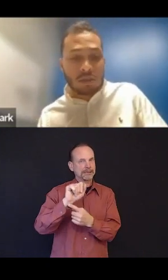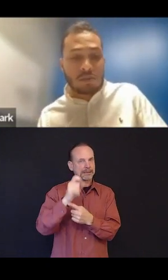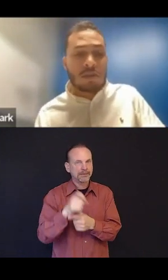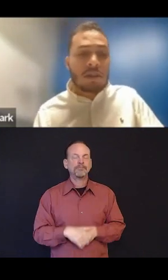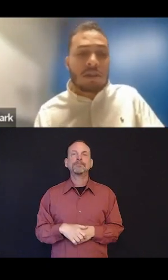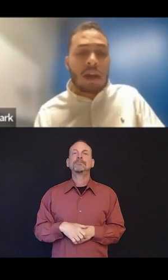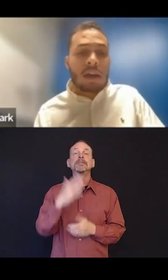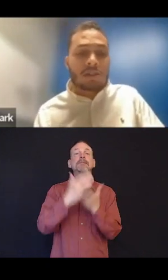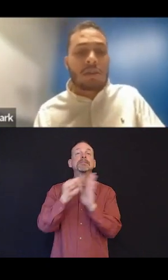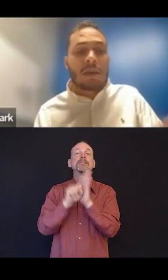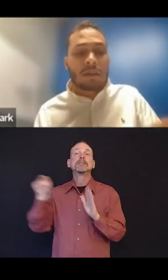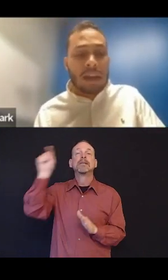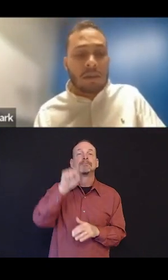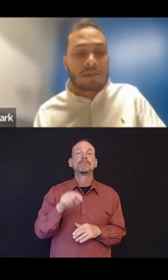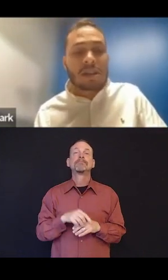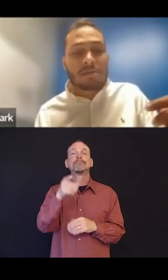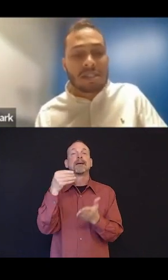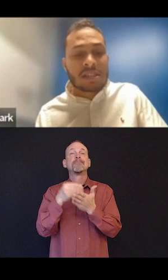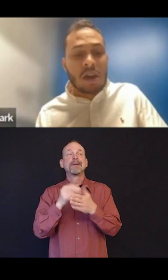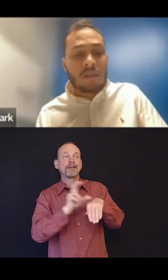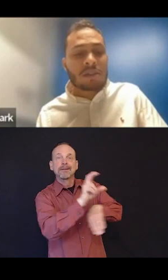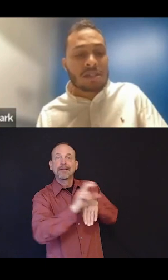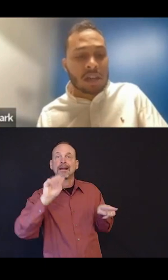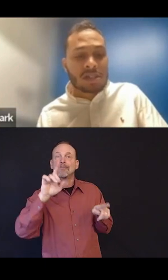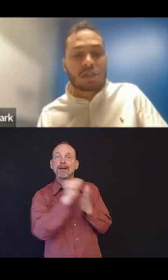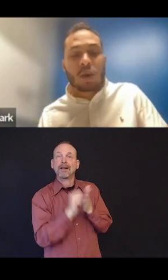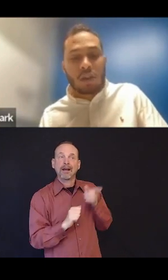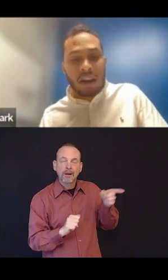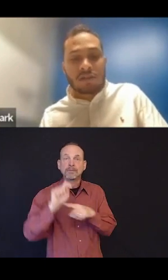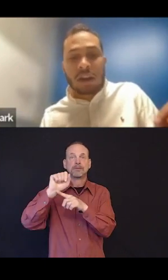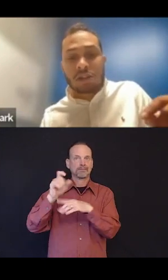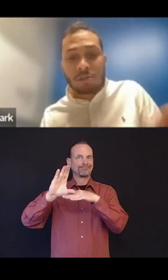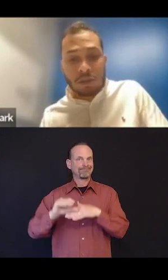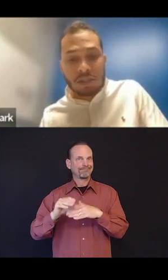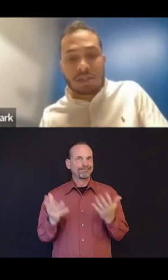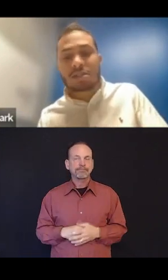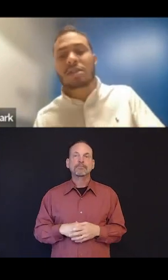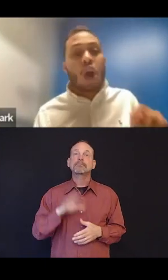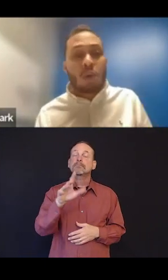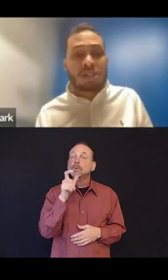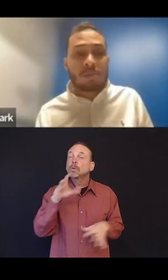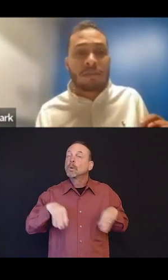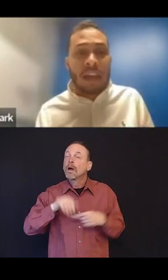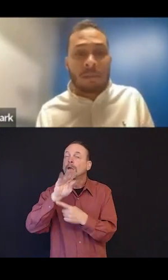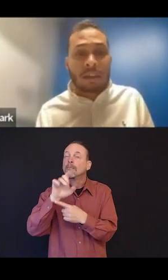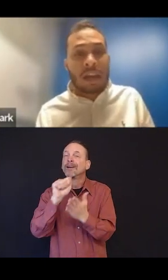benefits too, to an ABLE account. Some states offer deductions or credits for contributions. The